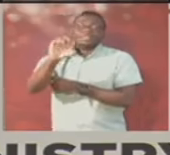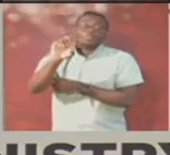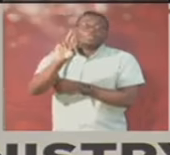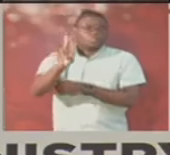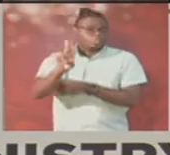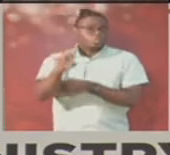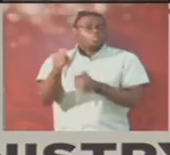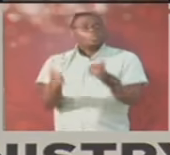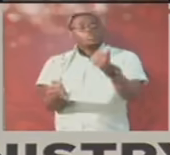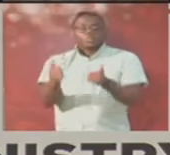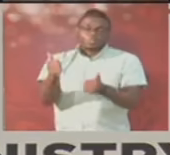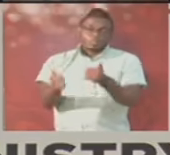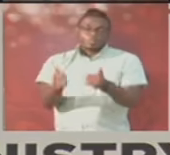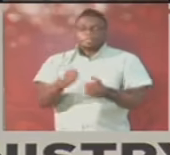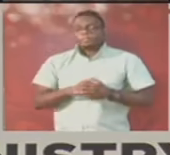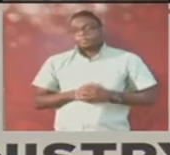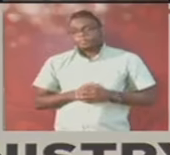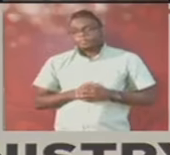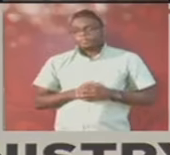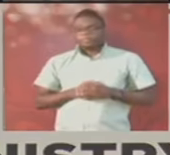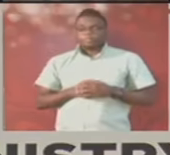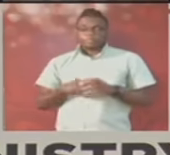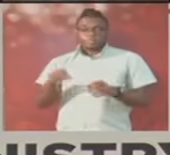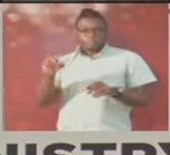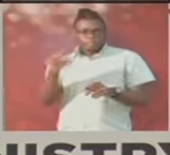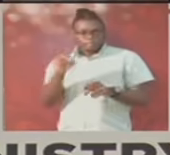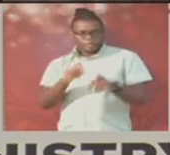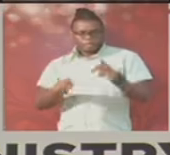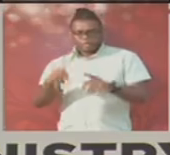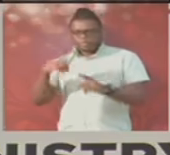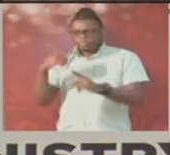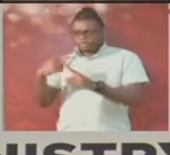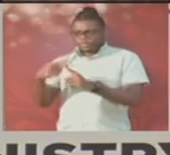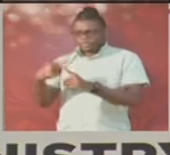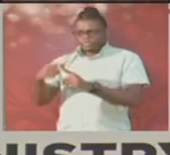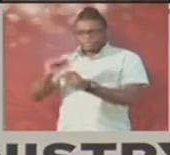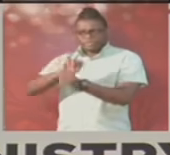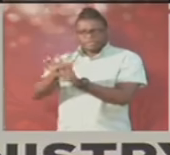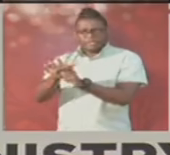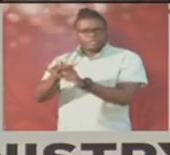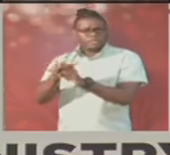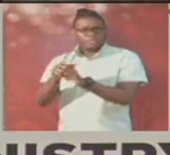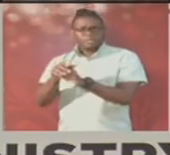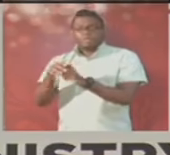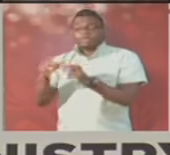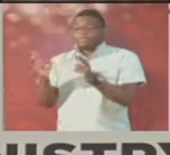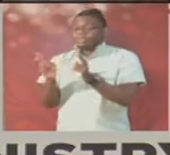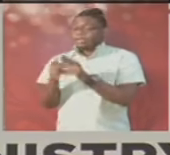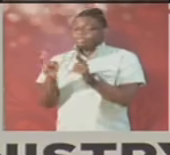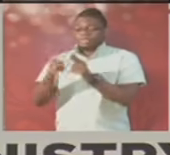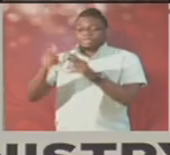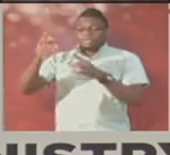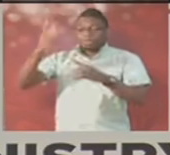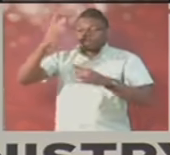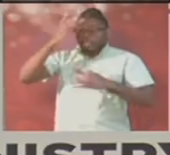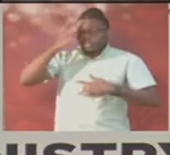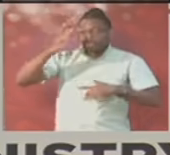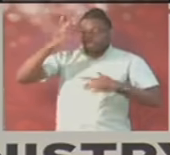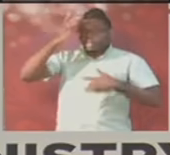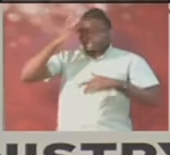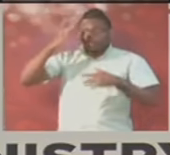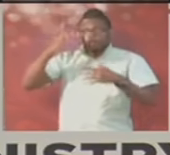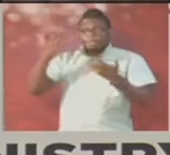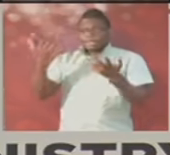COVID-19 continues to be one in which patients are very ill and require any time between 5 and 12